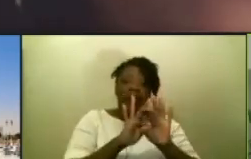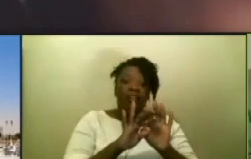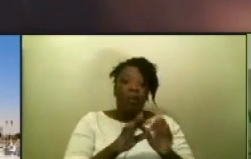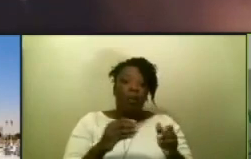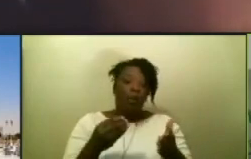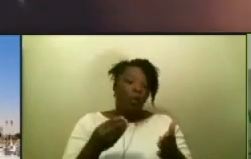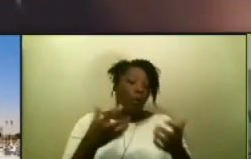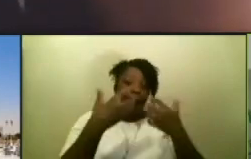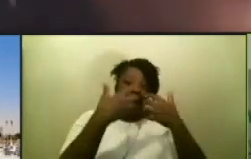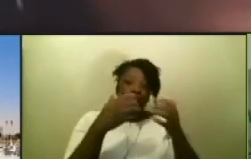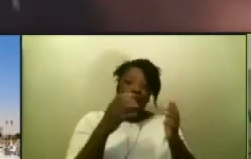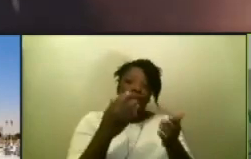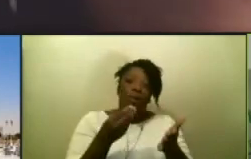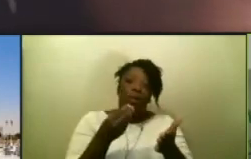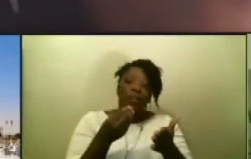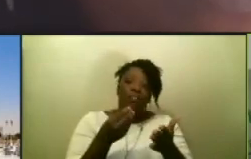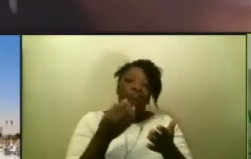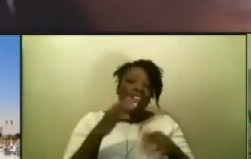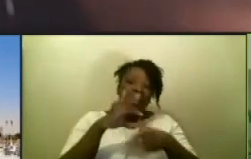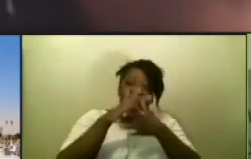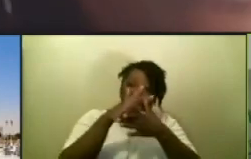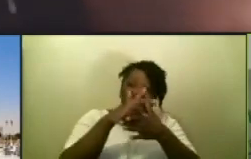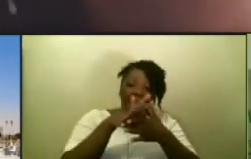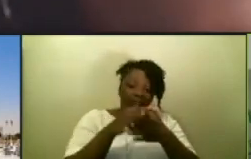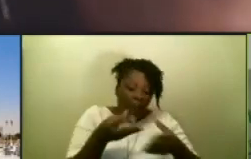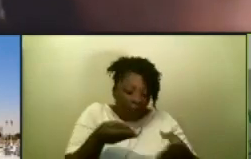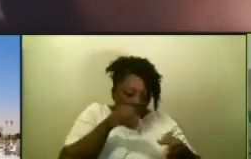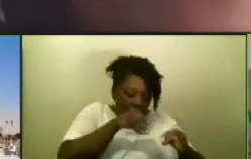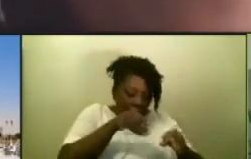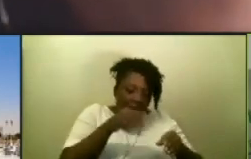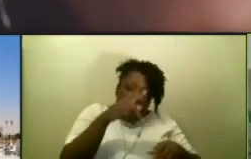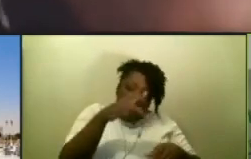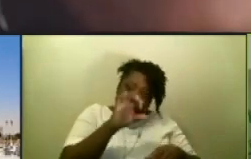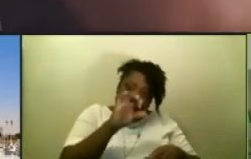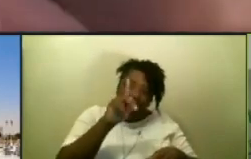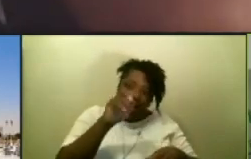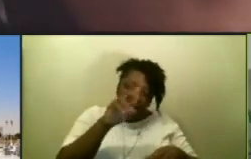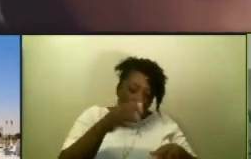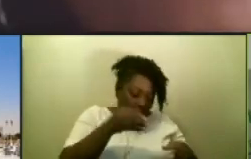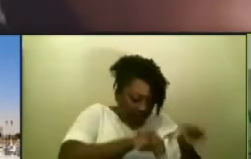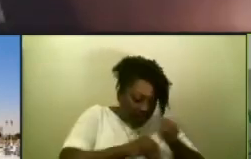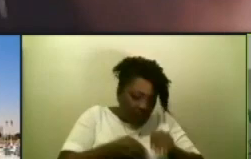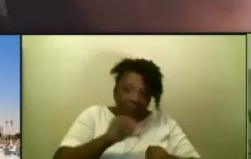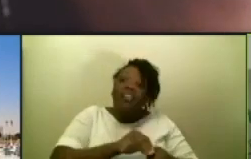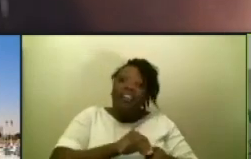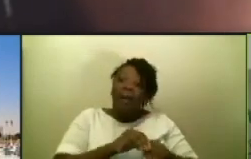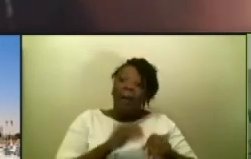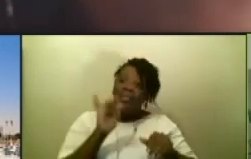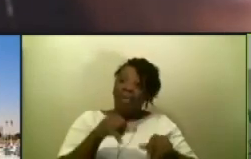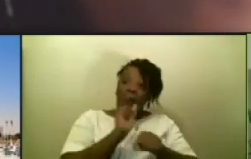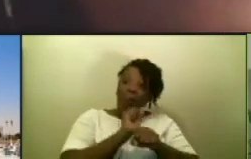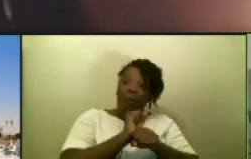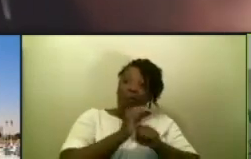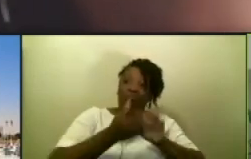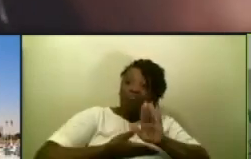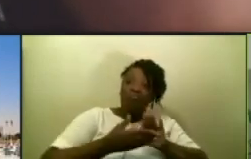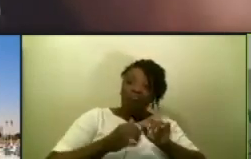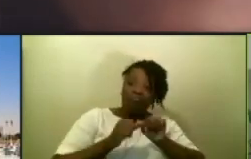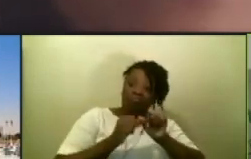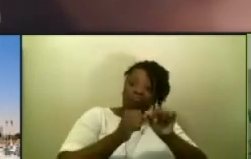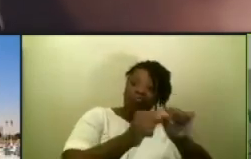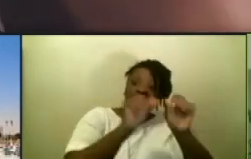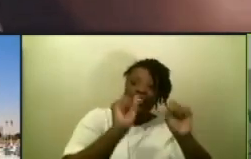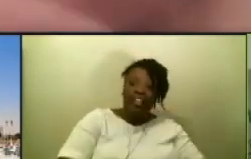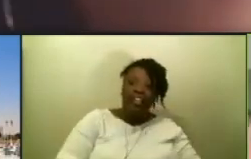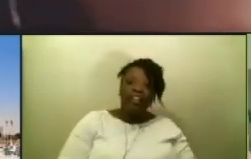packers. And then one of the things it also does is require that ICE conducts reviews of individuals